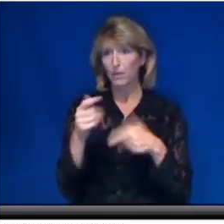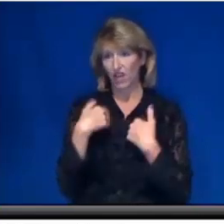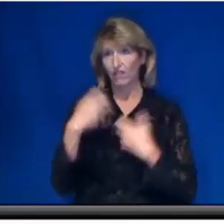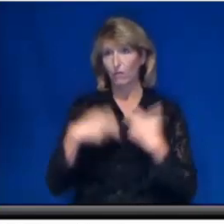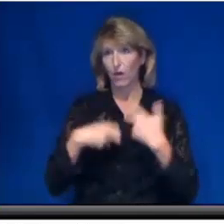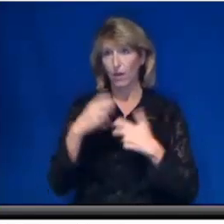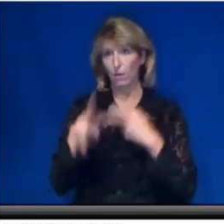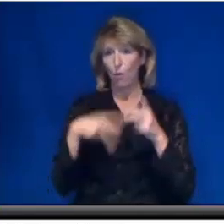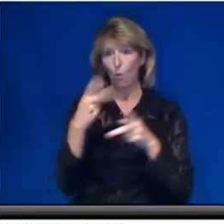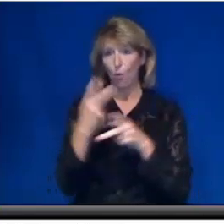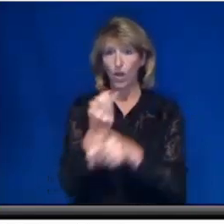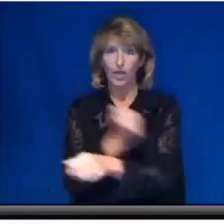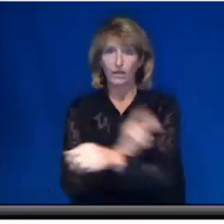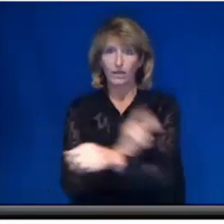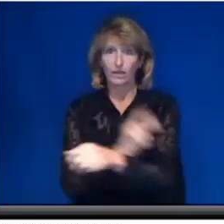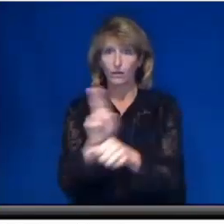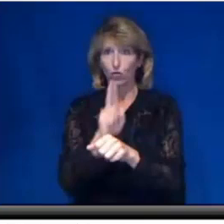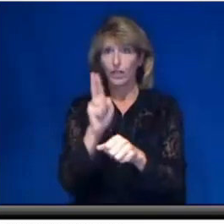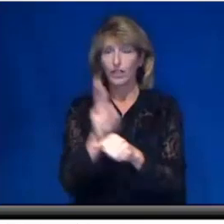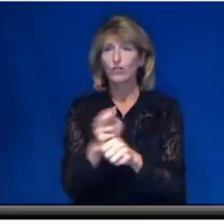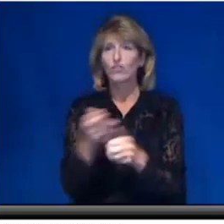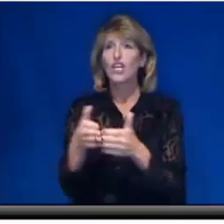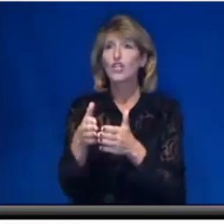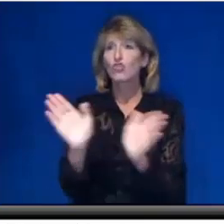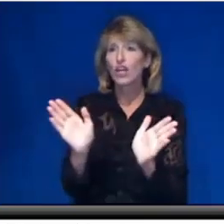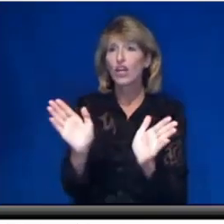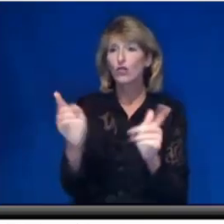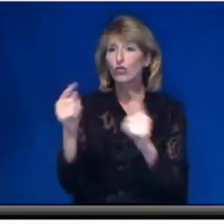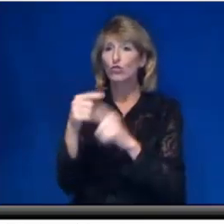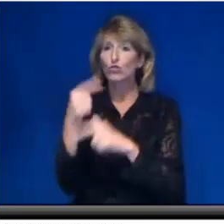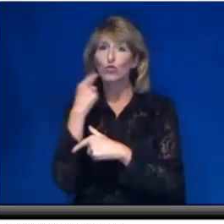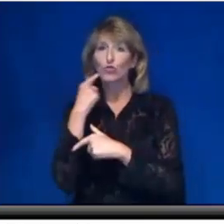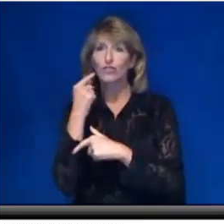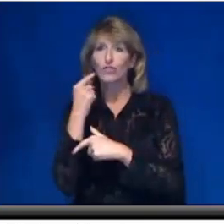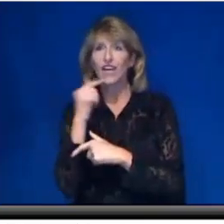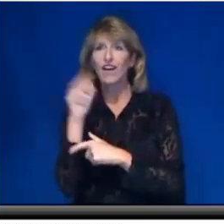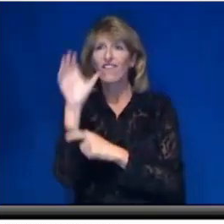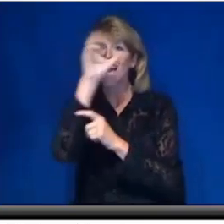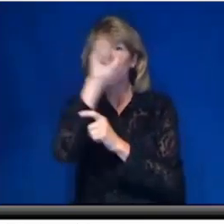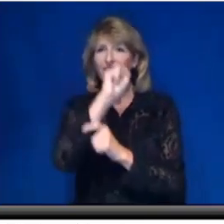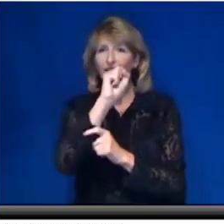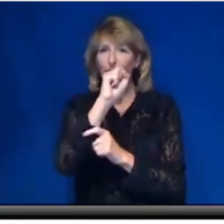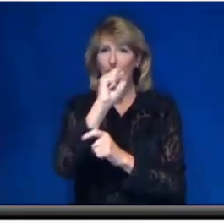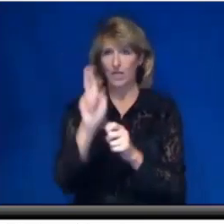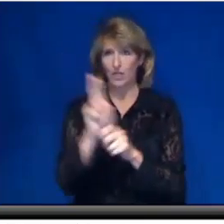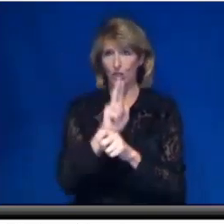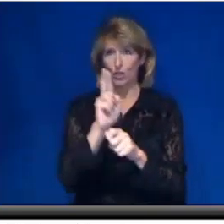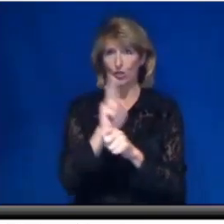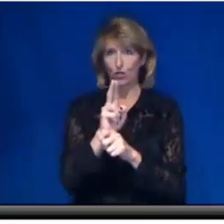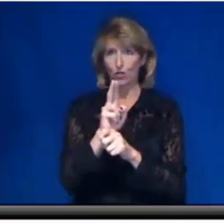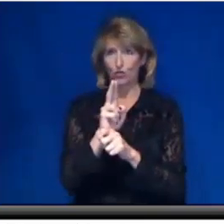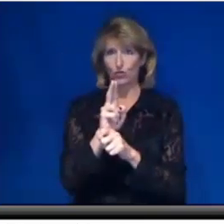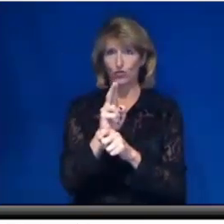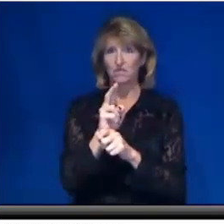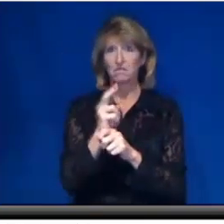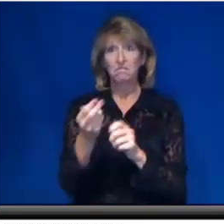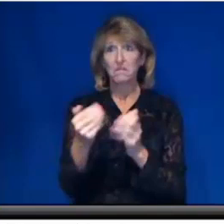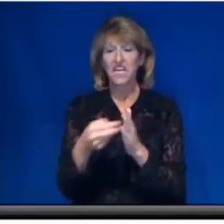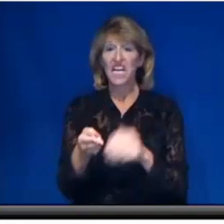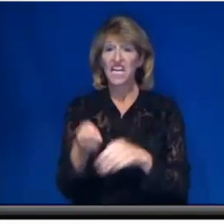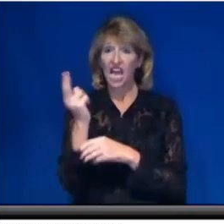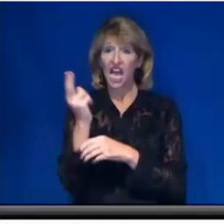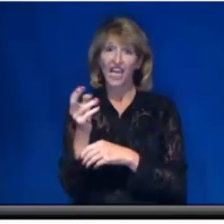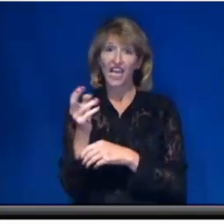individuals, how many people had a problem and what kind of drug they typically used. Then we generalized